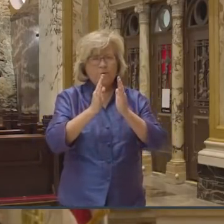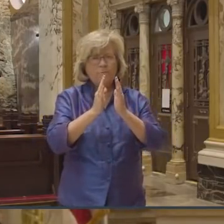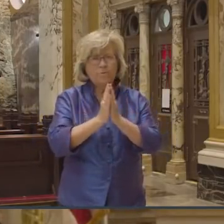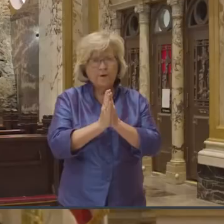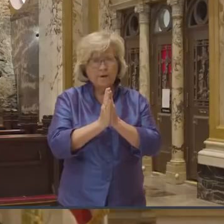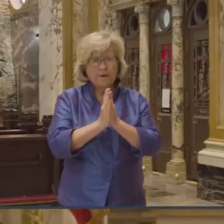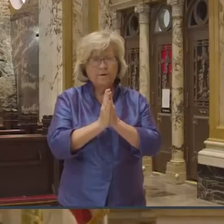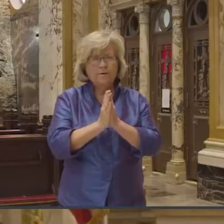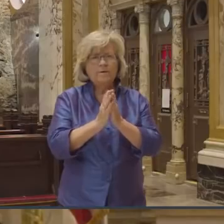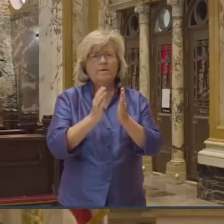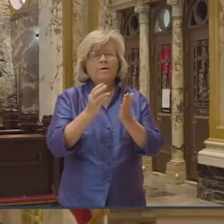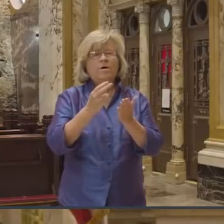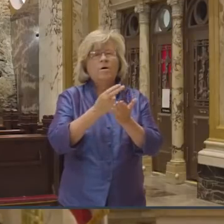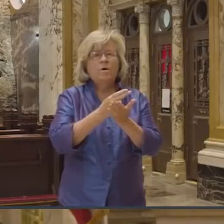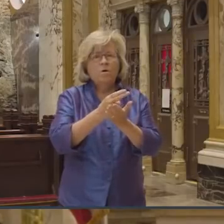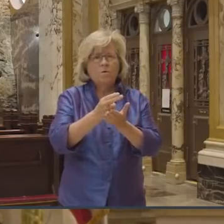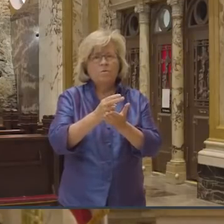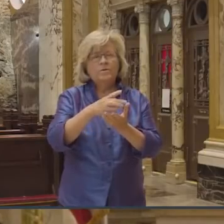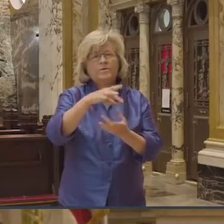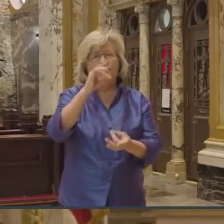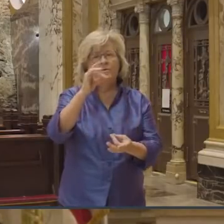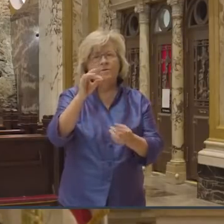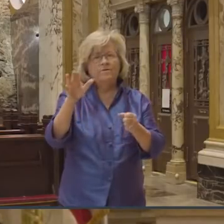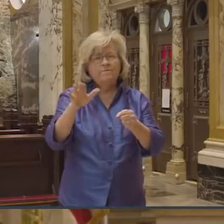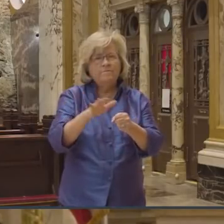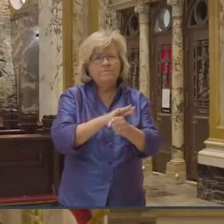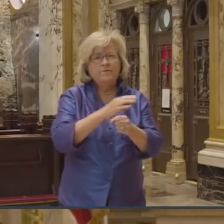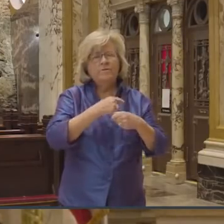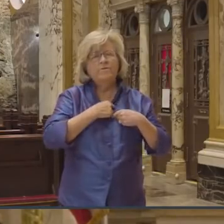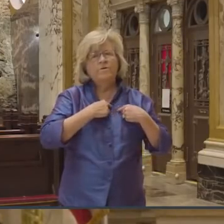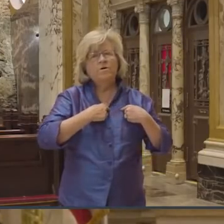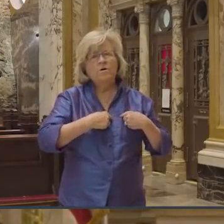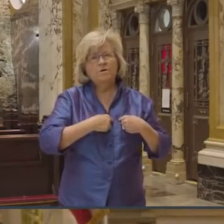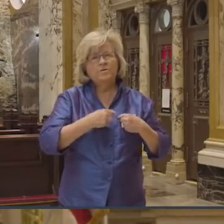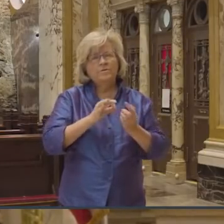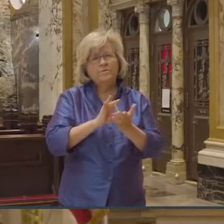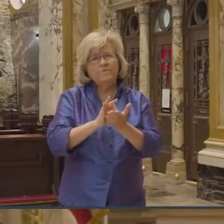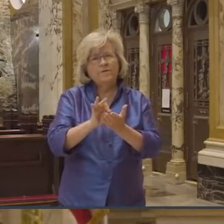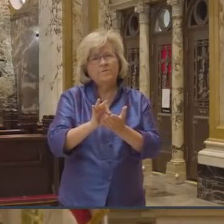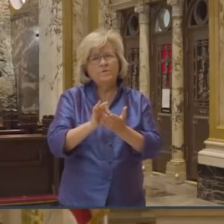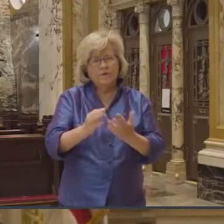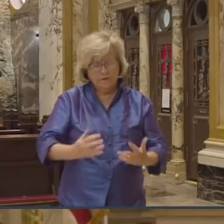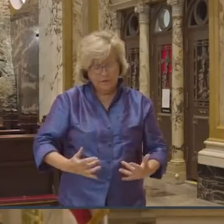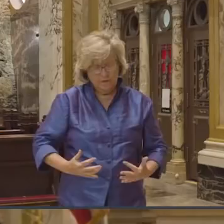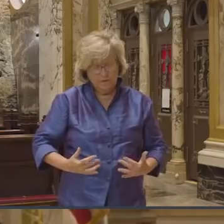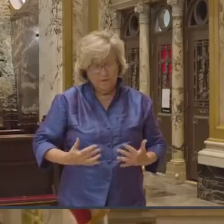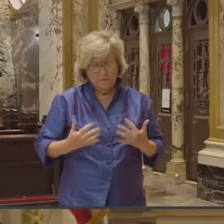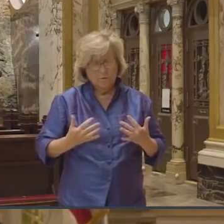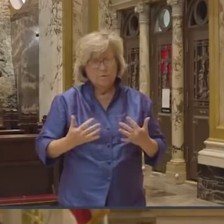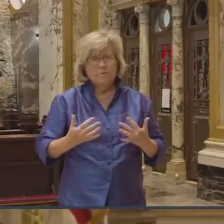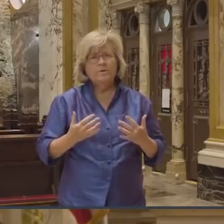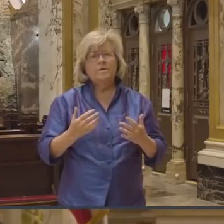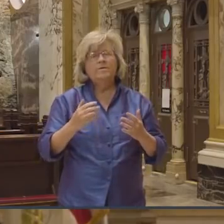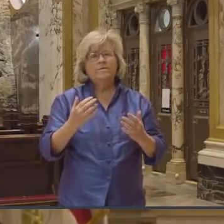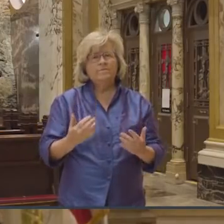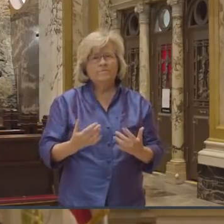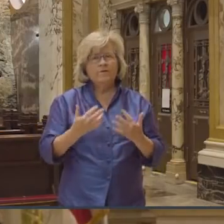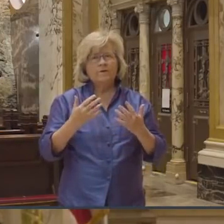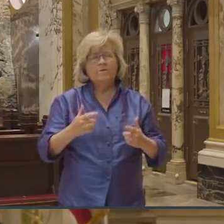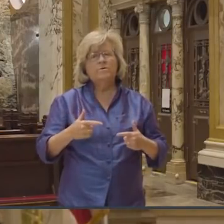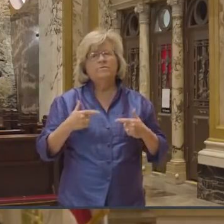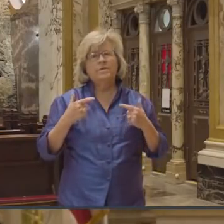Spirit, fill the hearts of your faithful and enkindle in them the fire of your love.